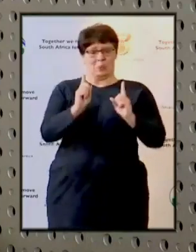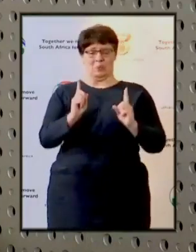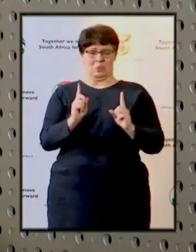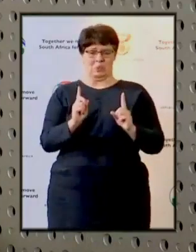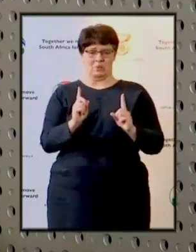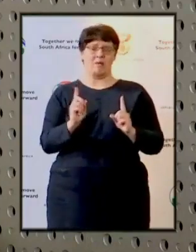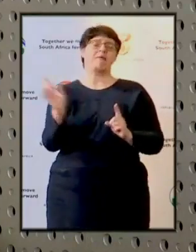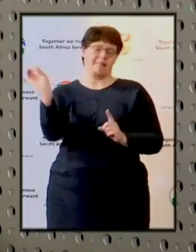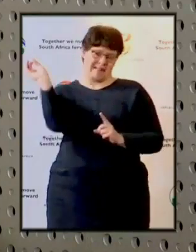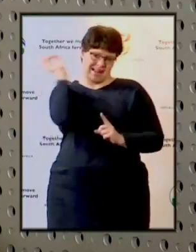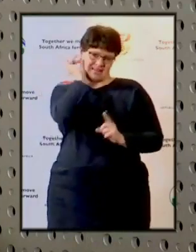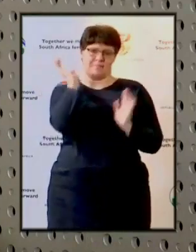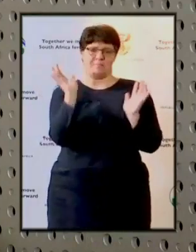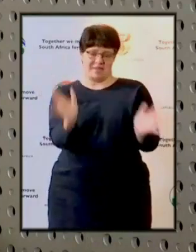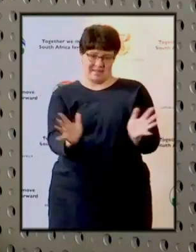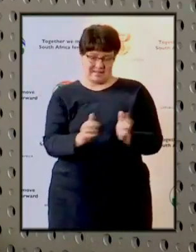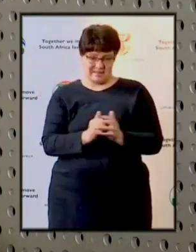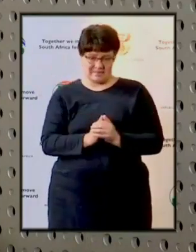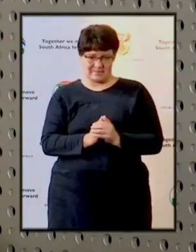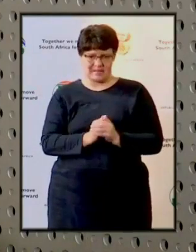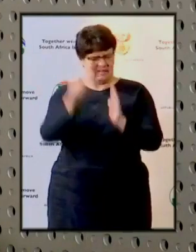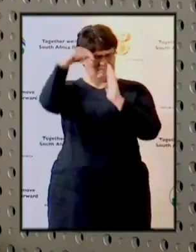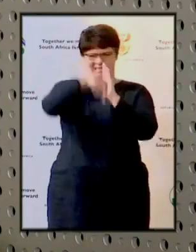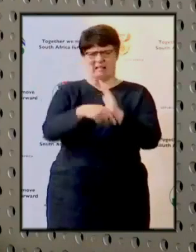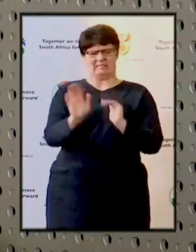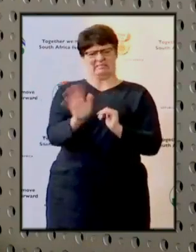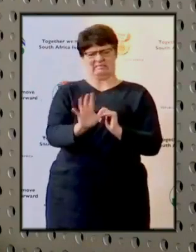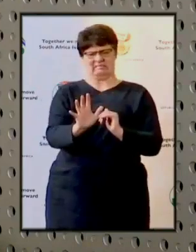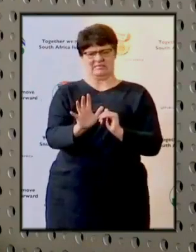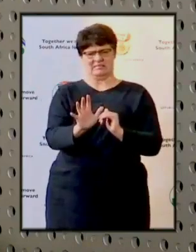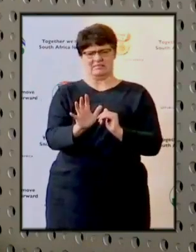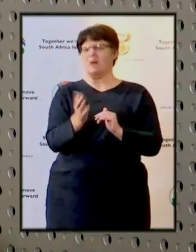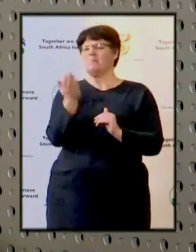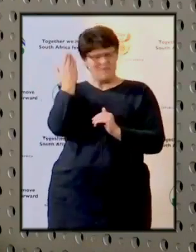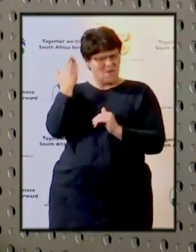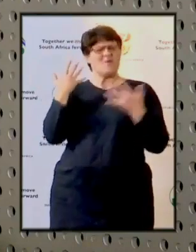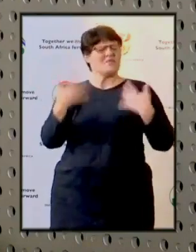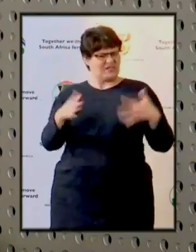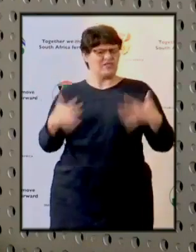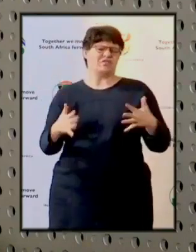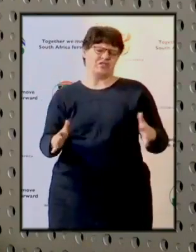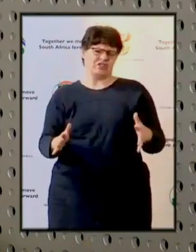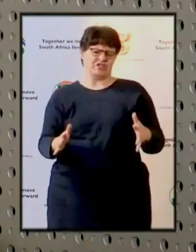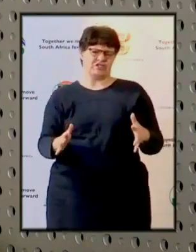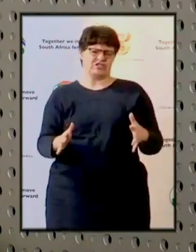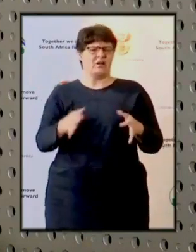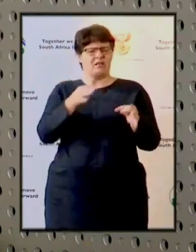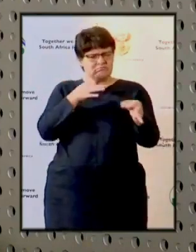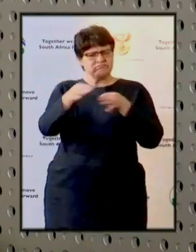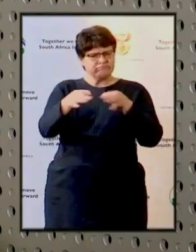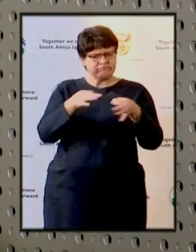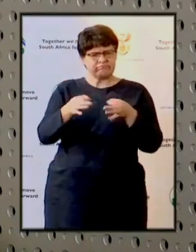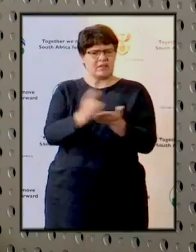So I will not go into details. Last time we also spoke about how much